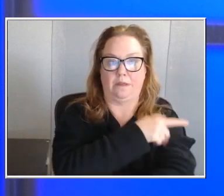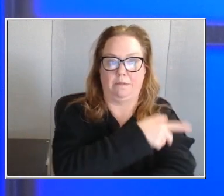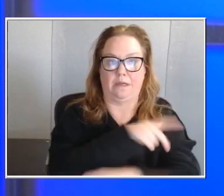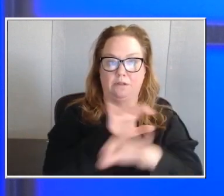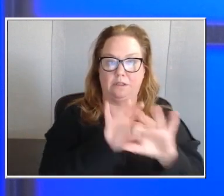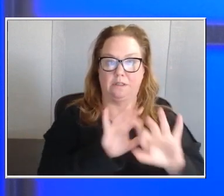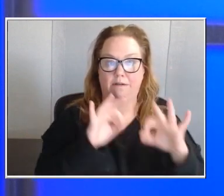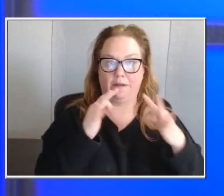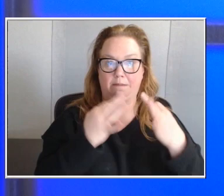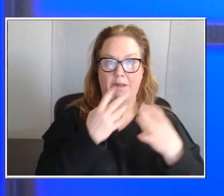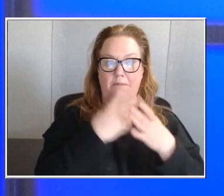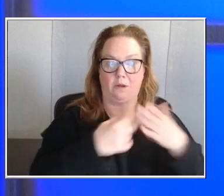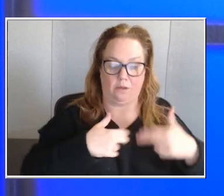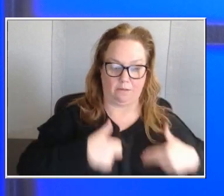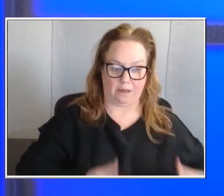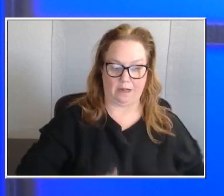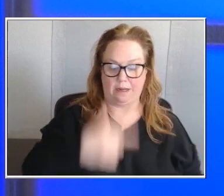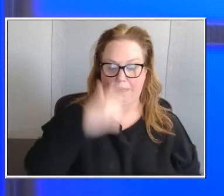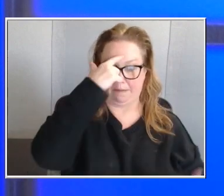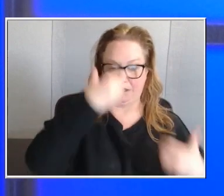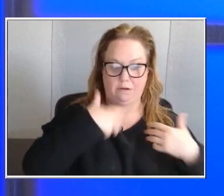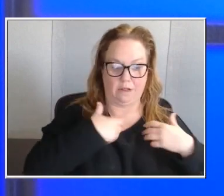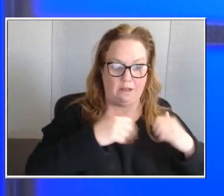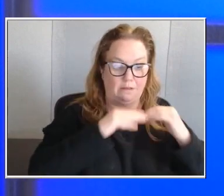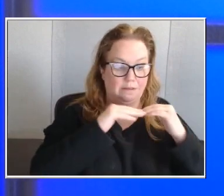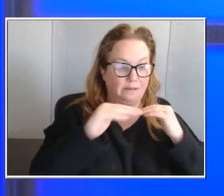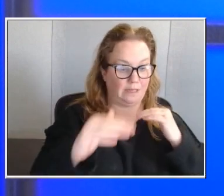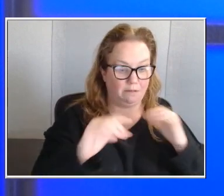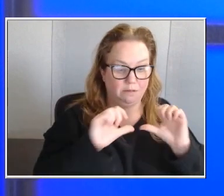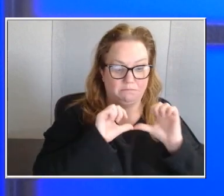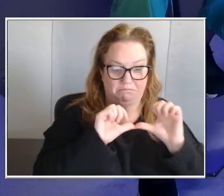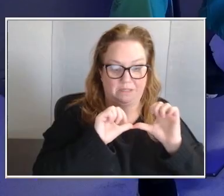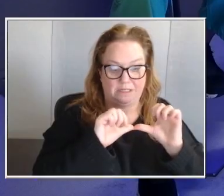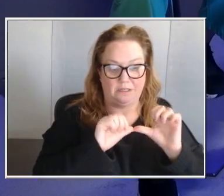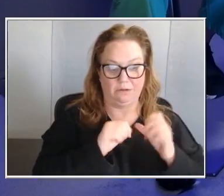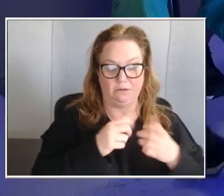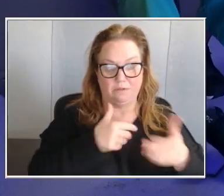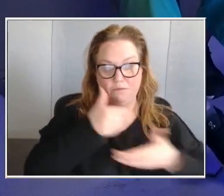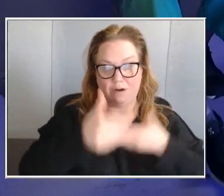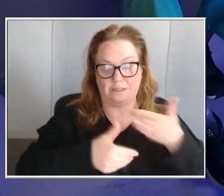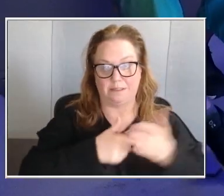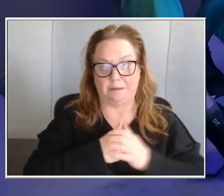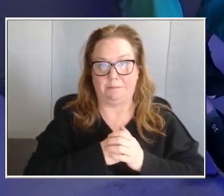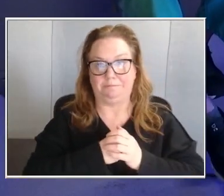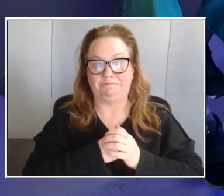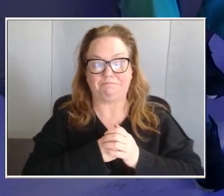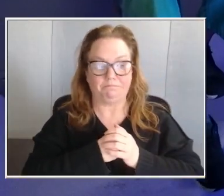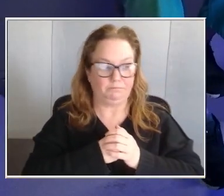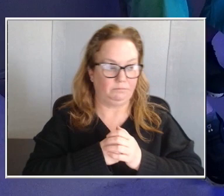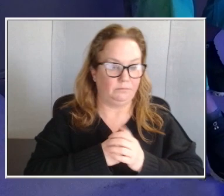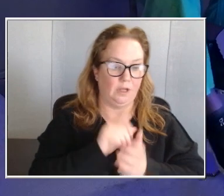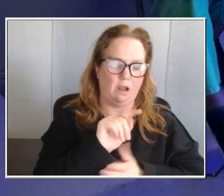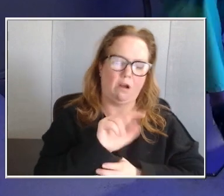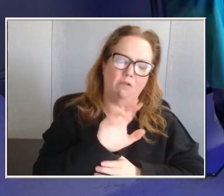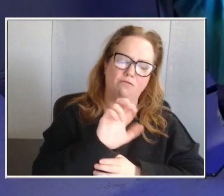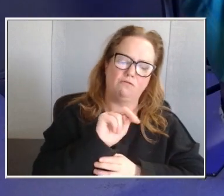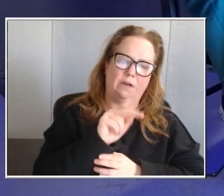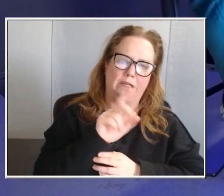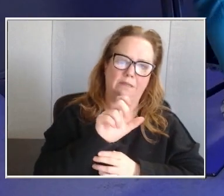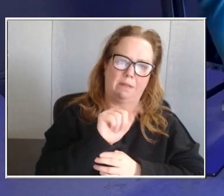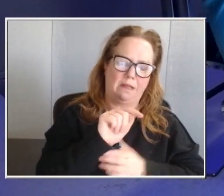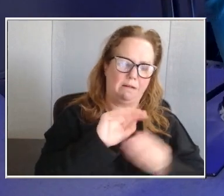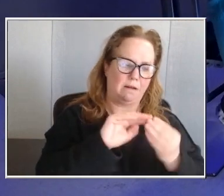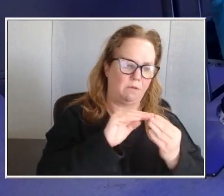keep both their body and mental health stable to go through this process. So we've watched our transplant numbers drop, which hurt our patients